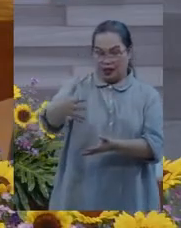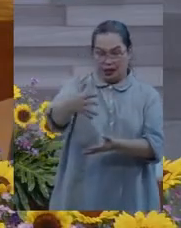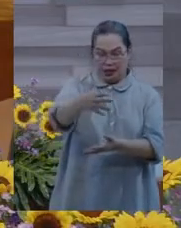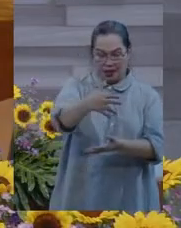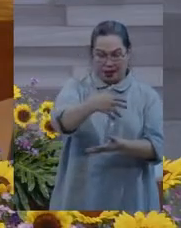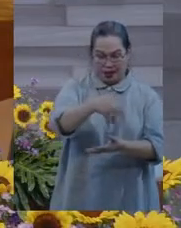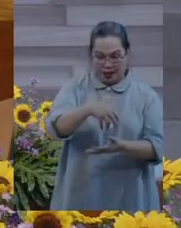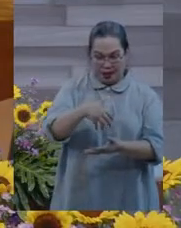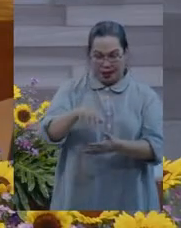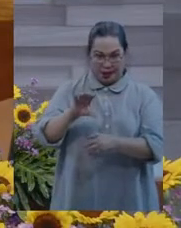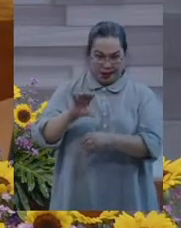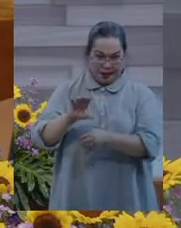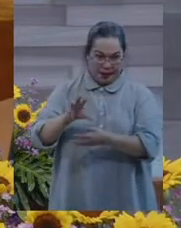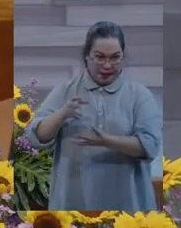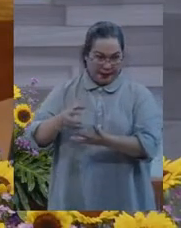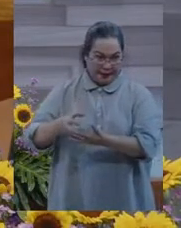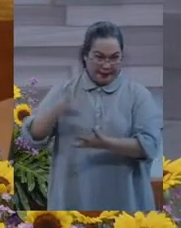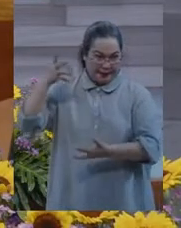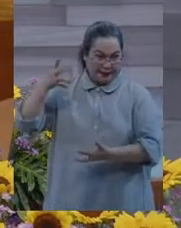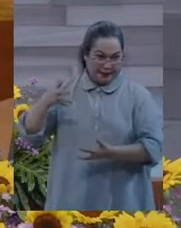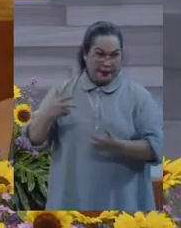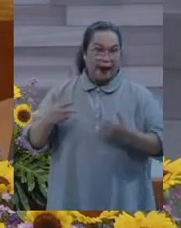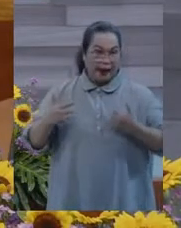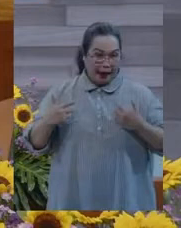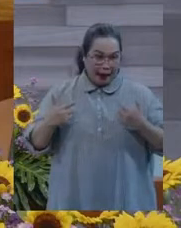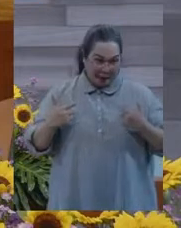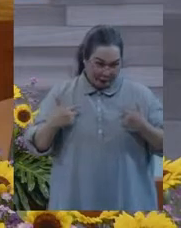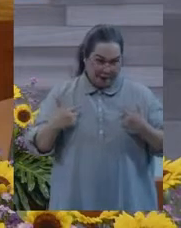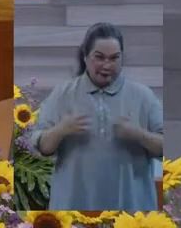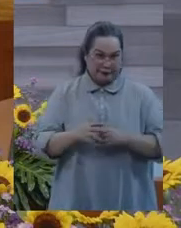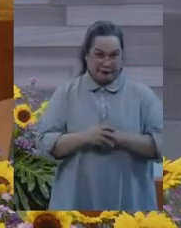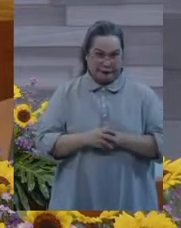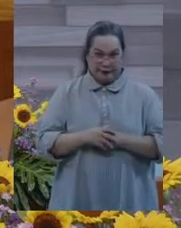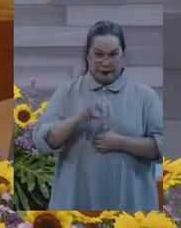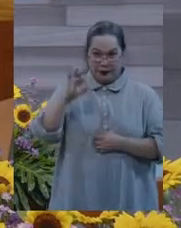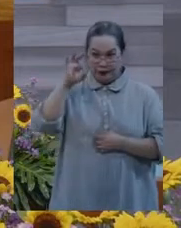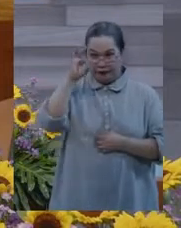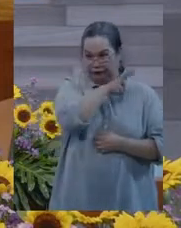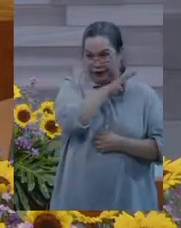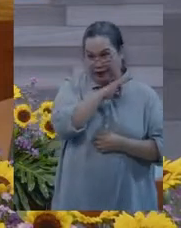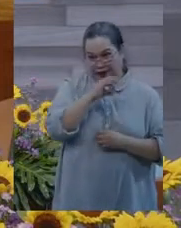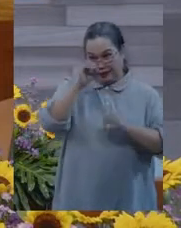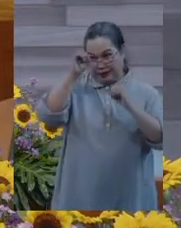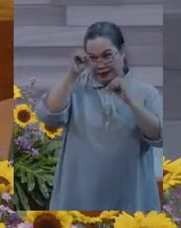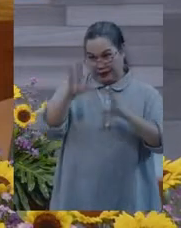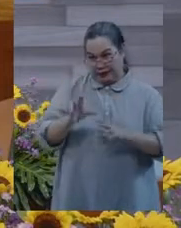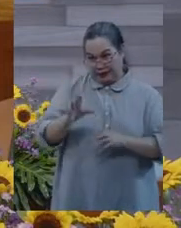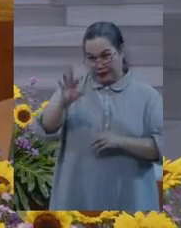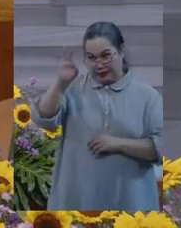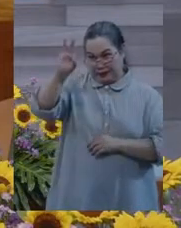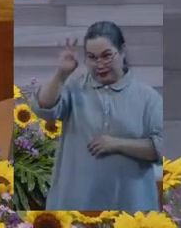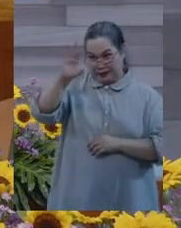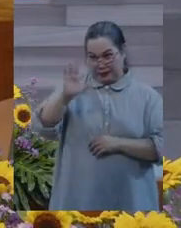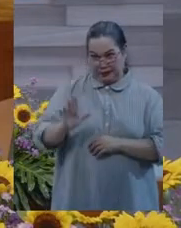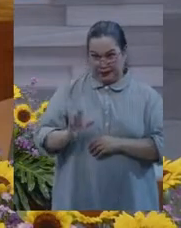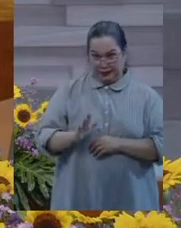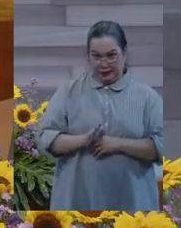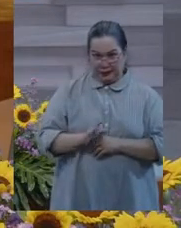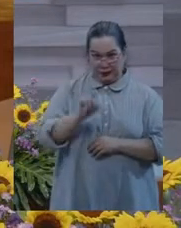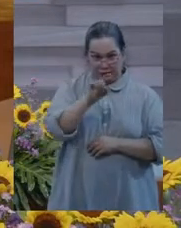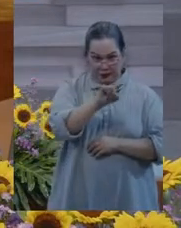salapi. Meron pong ganitong mga false teacher. Iiwasan po natin